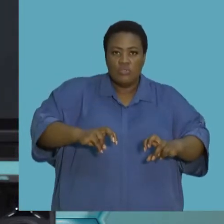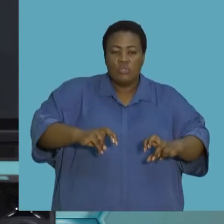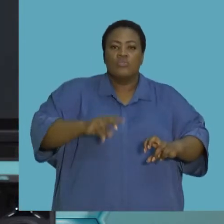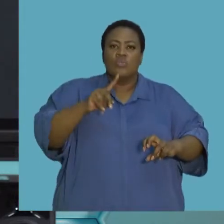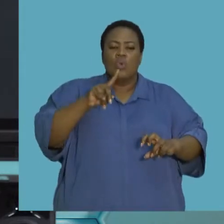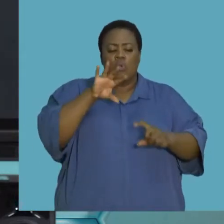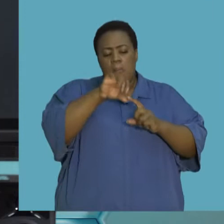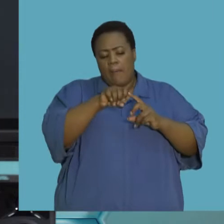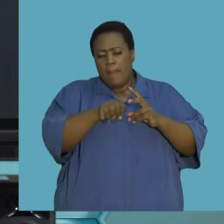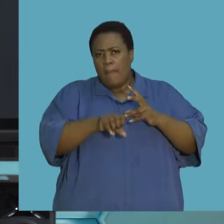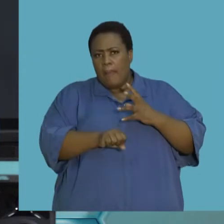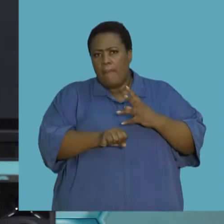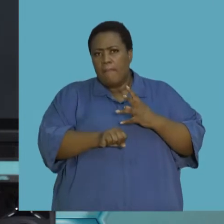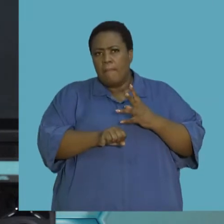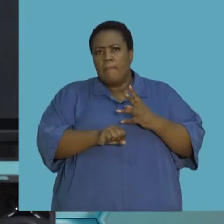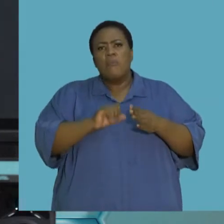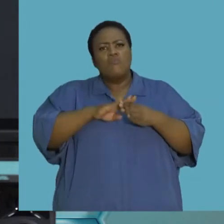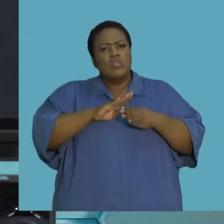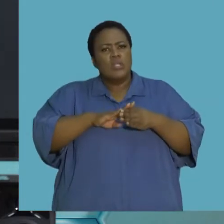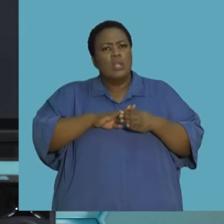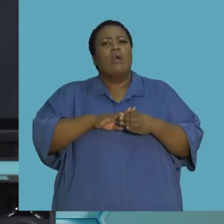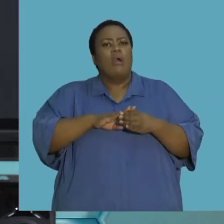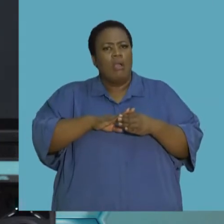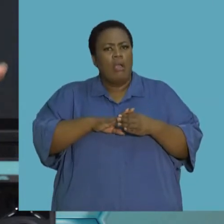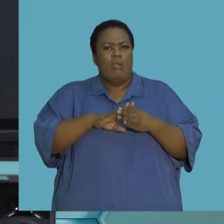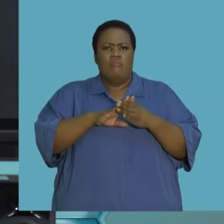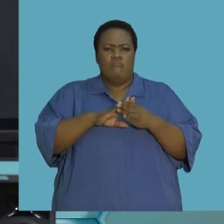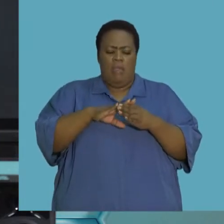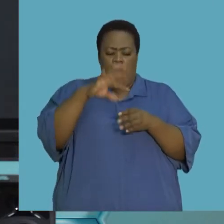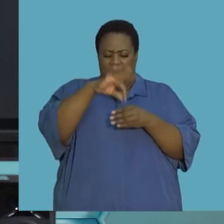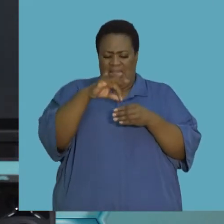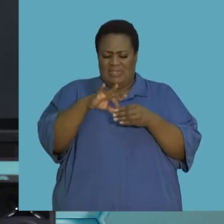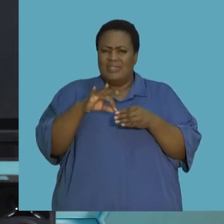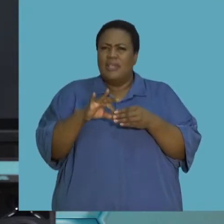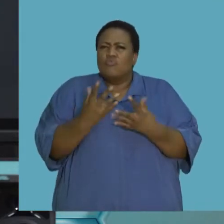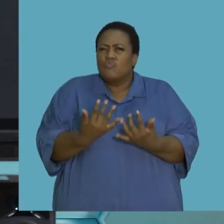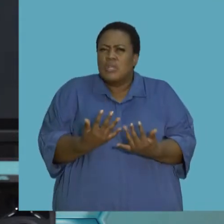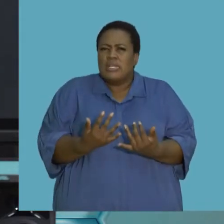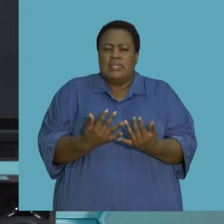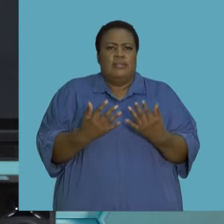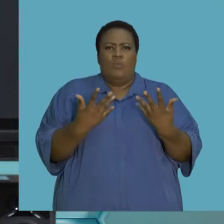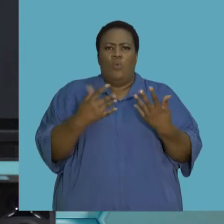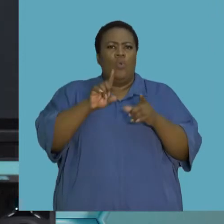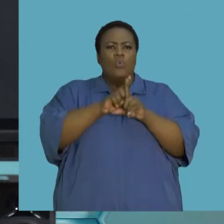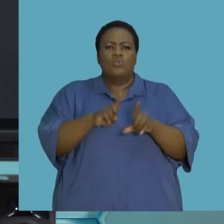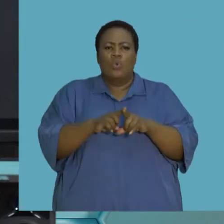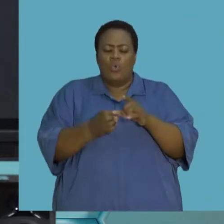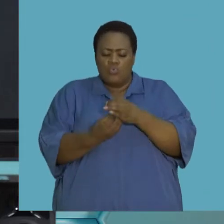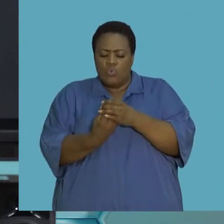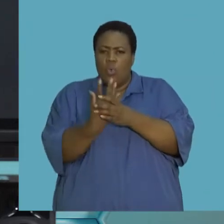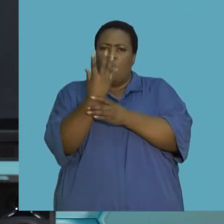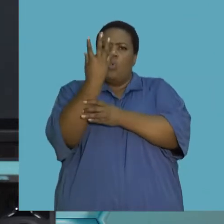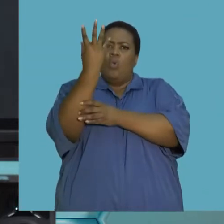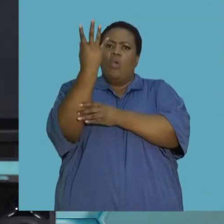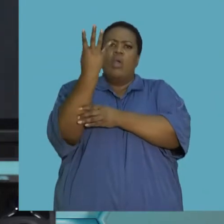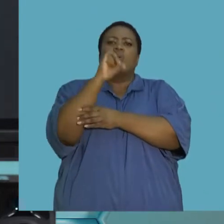the factors or the reasons why a plant has green leaves or why it chooses to grow upwards. And